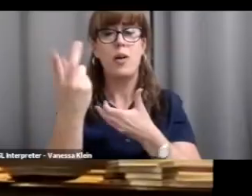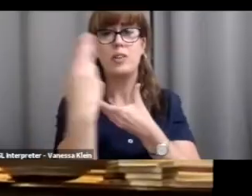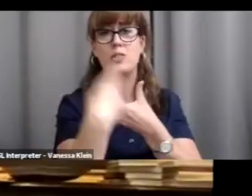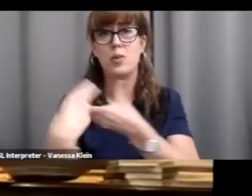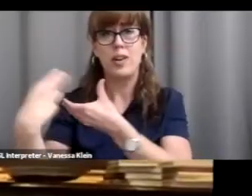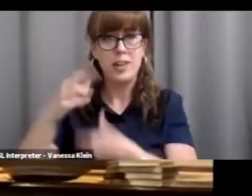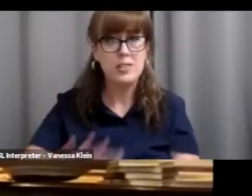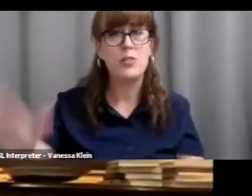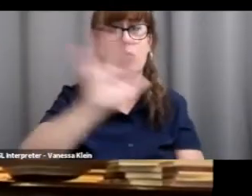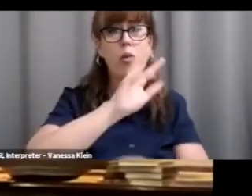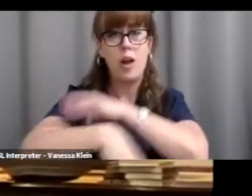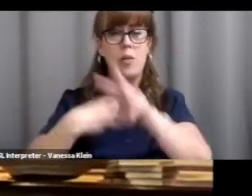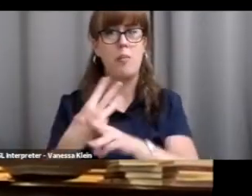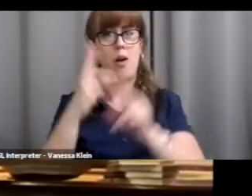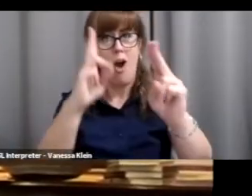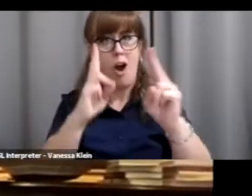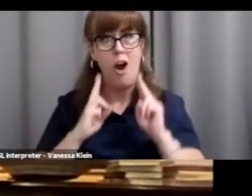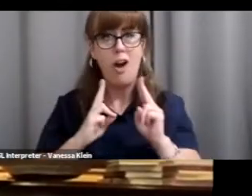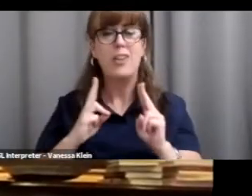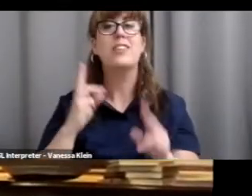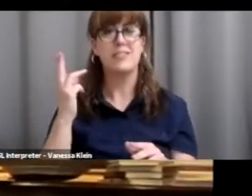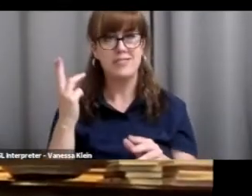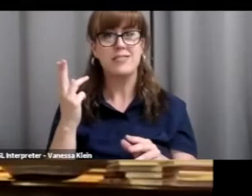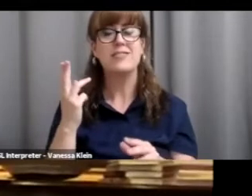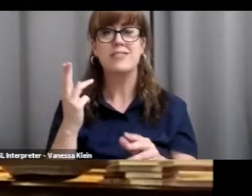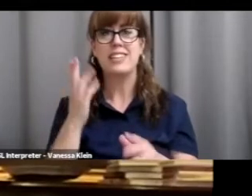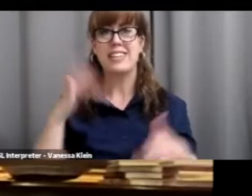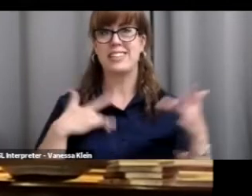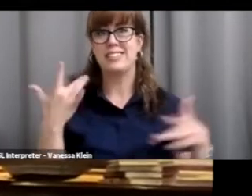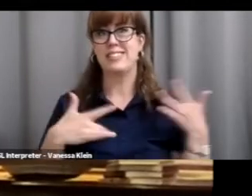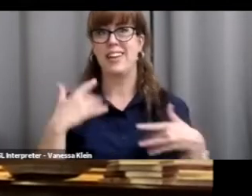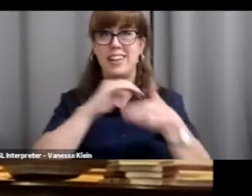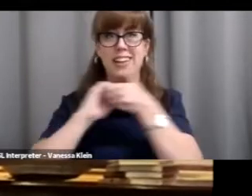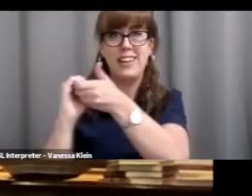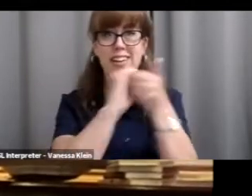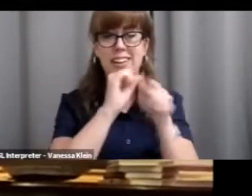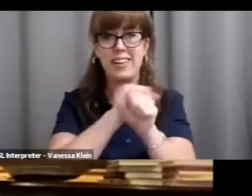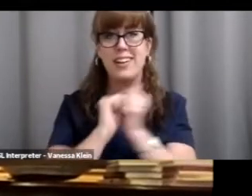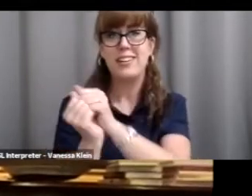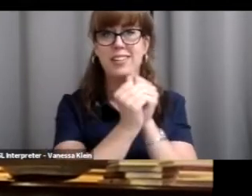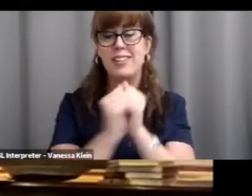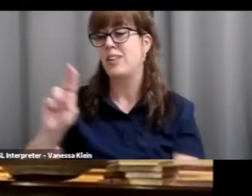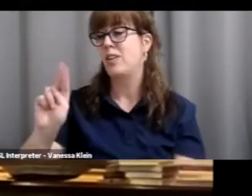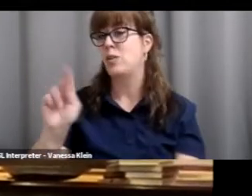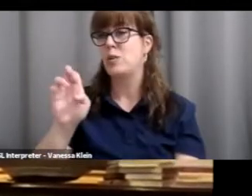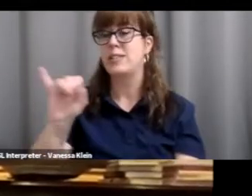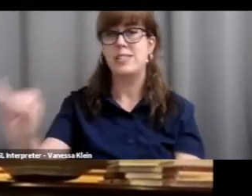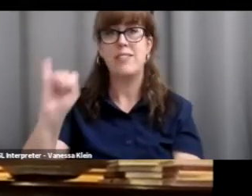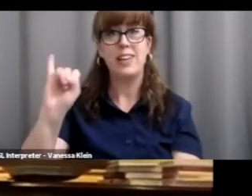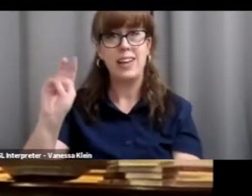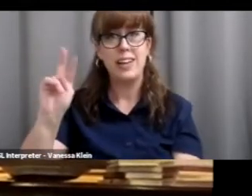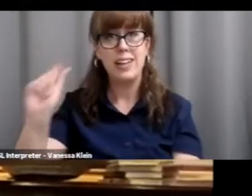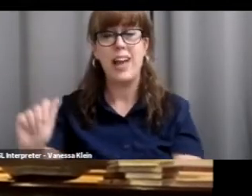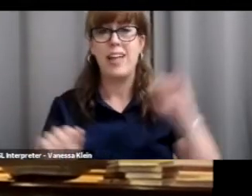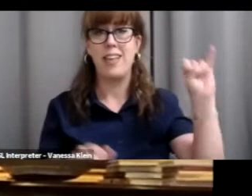today. I'm so honored to have this exciting collaboration with UNICEF India and the IAA. The